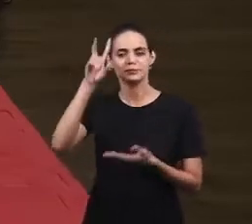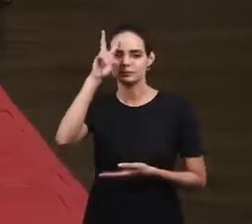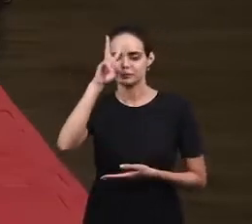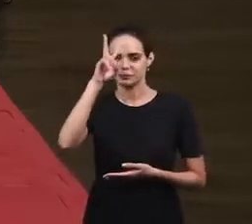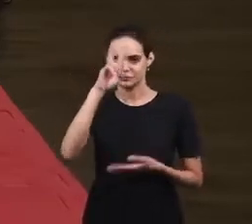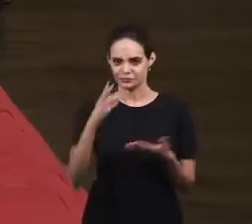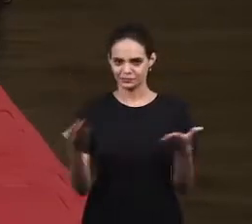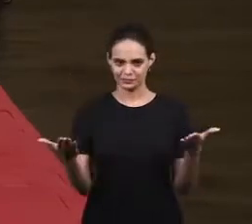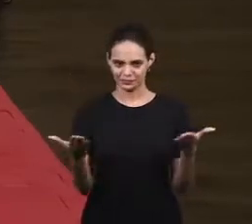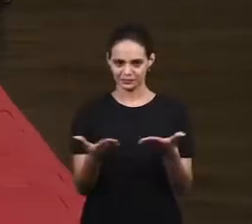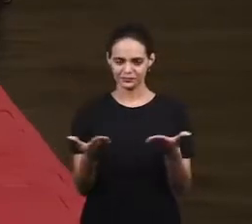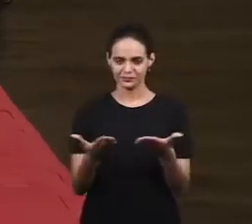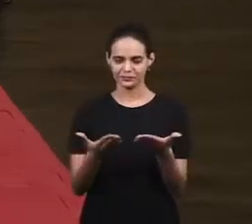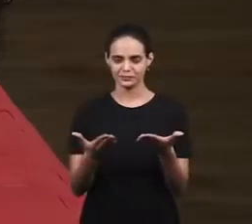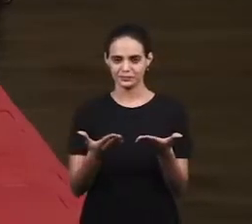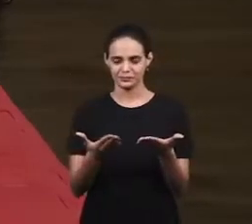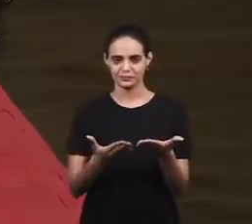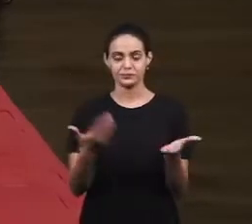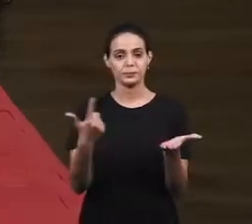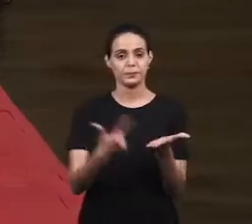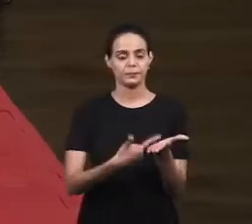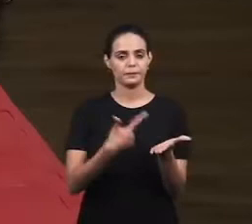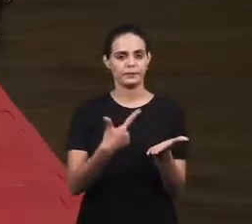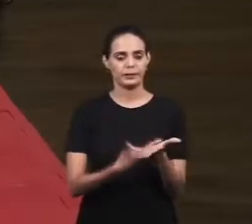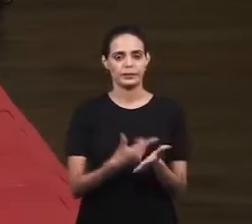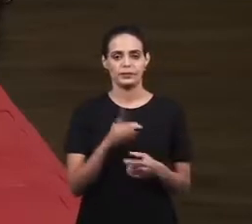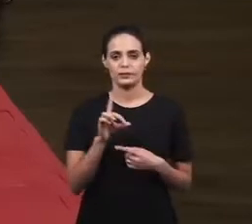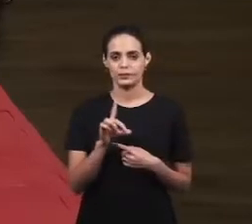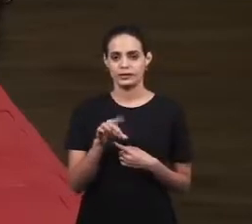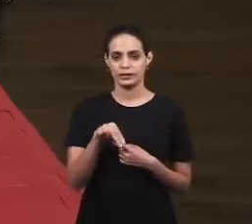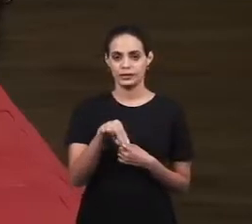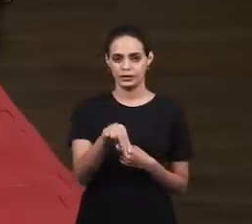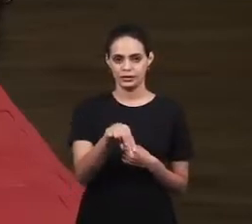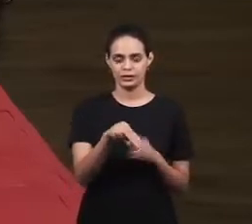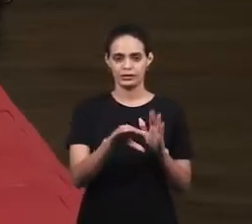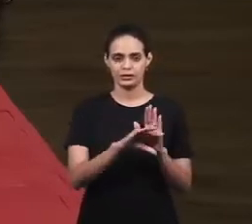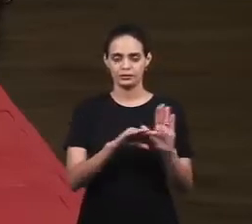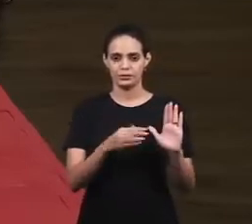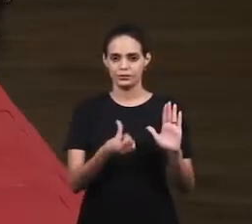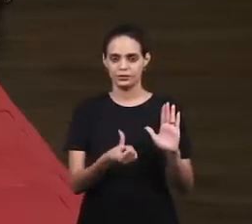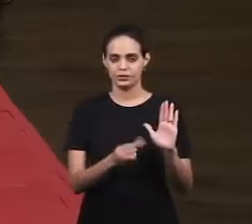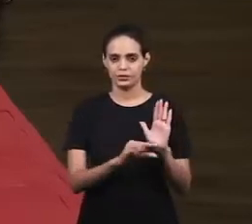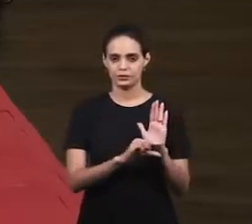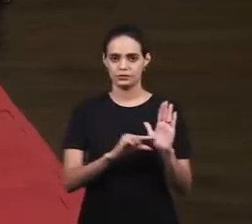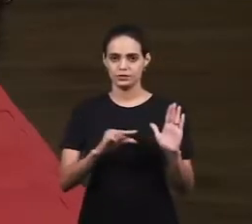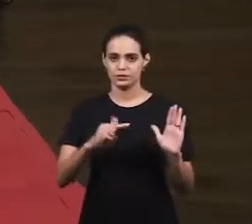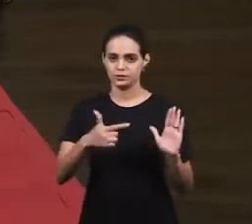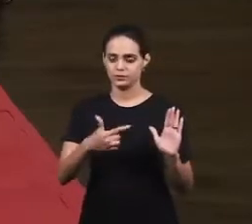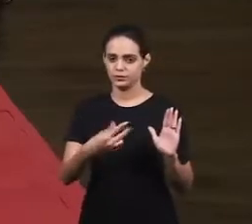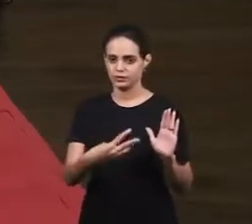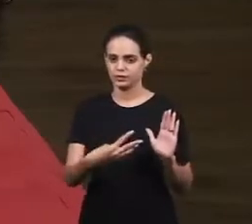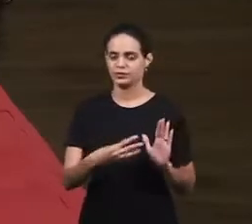Today's story is written in the book of Daniel, chapter 6, verse